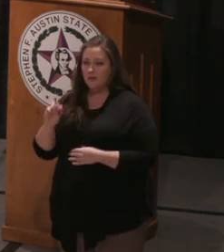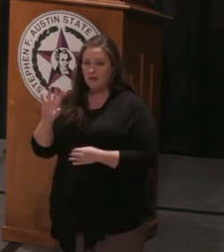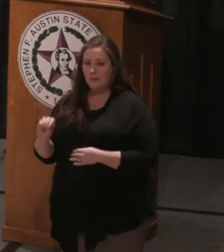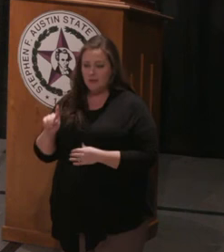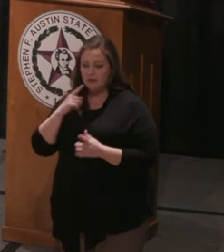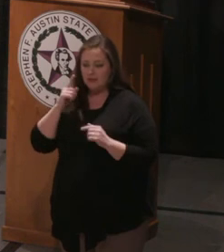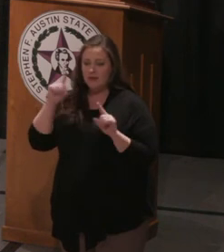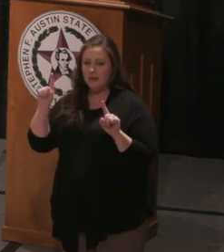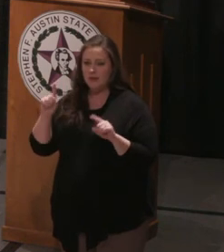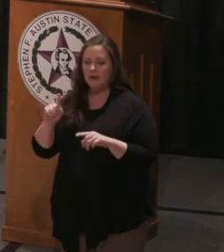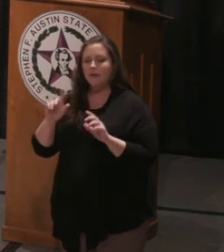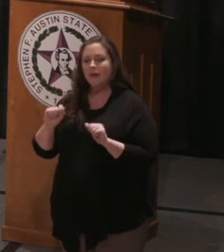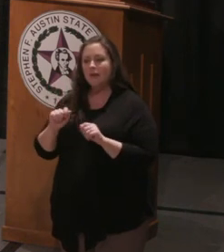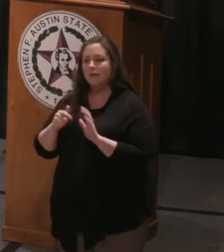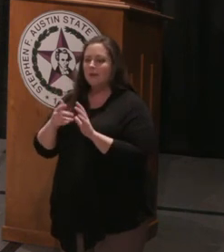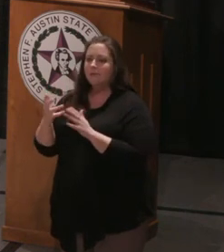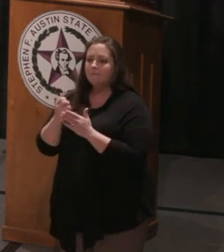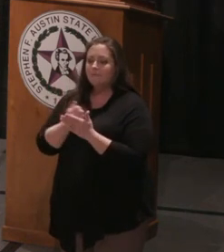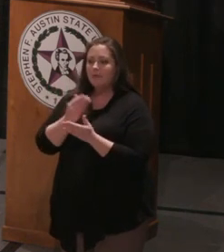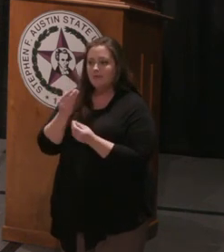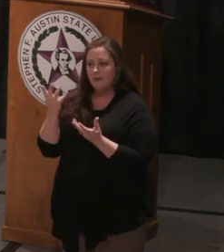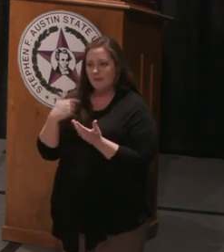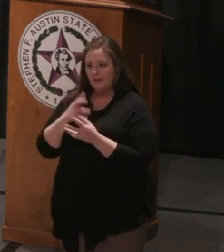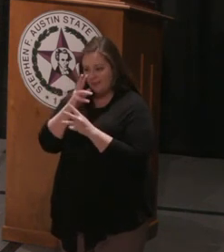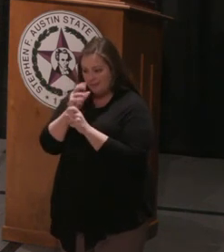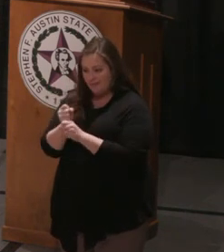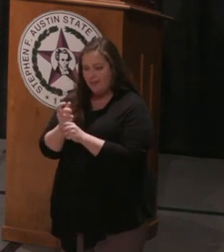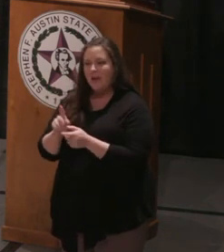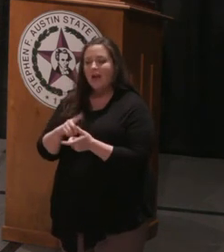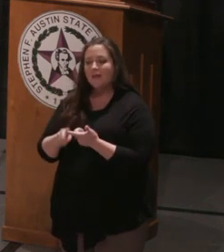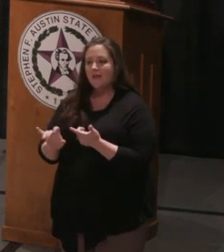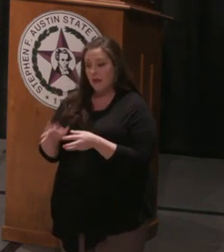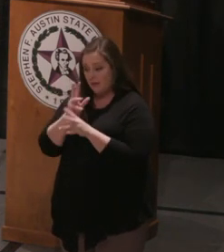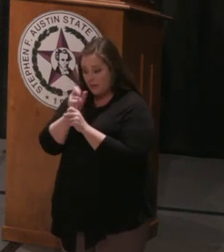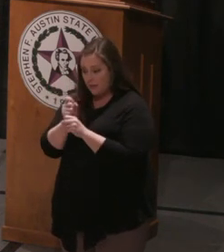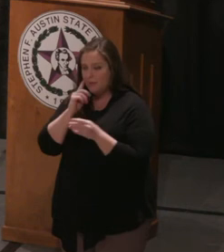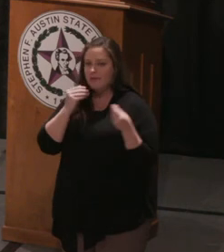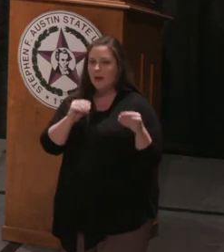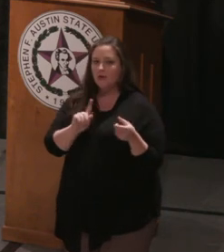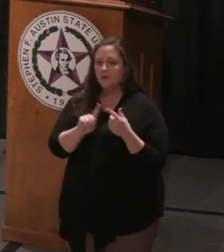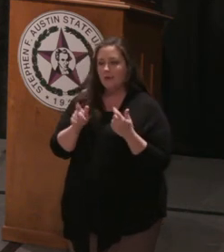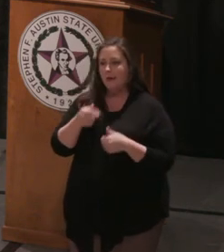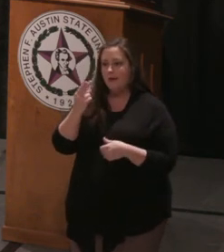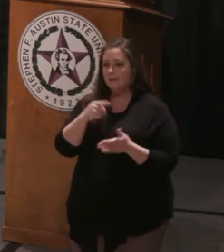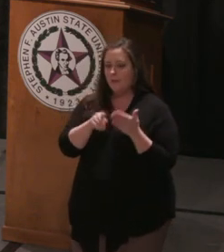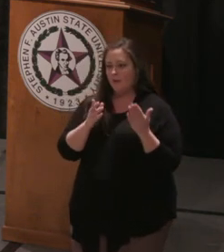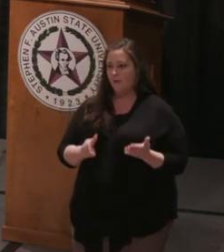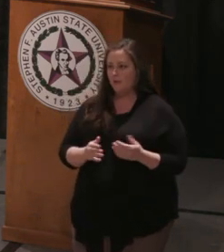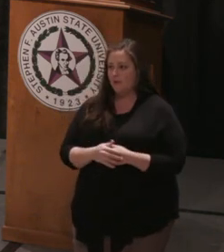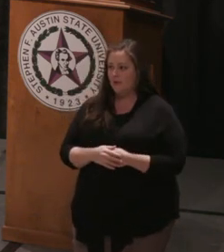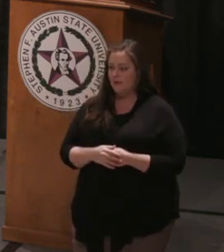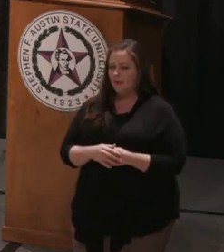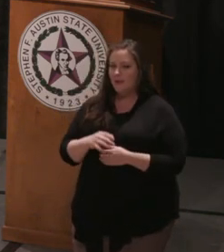companies succeed by capturing as much of our attention as they can, then selling that attention to the highest bidders. As the